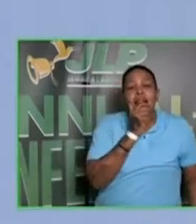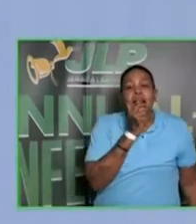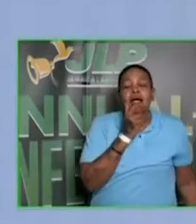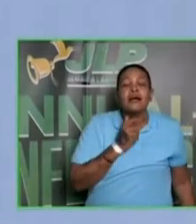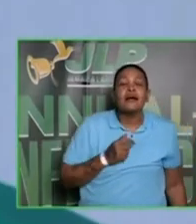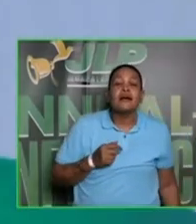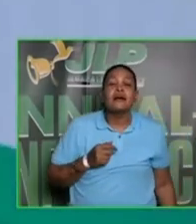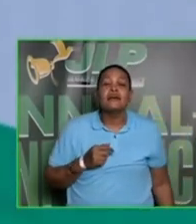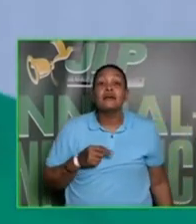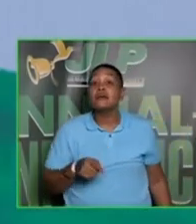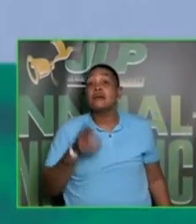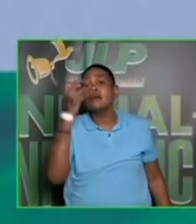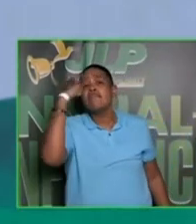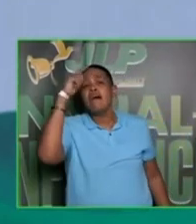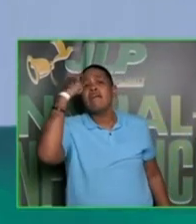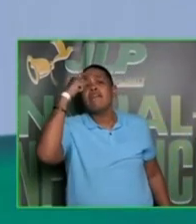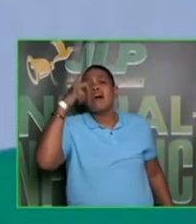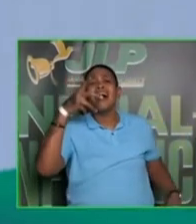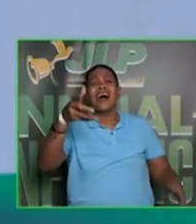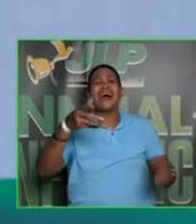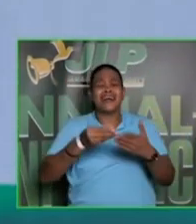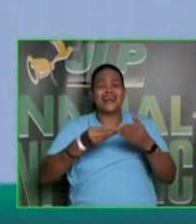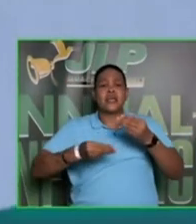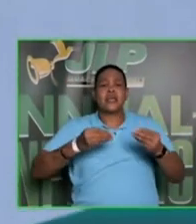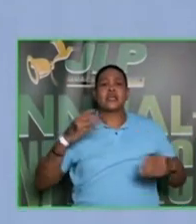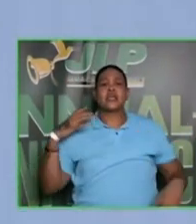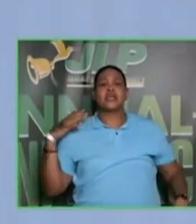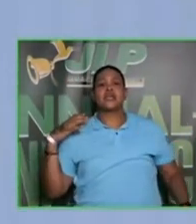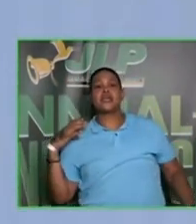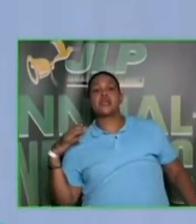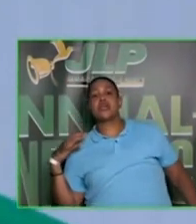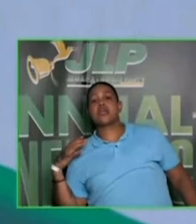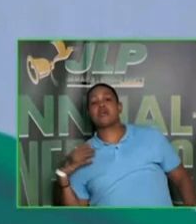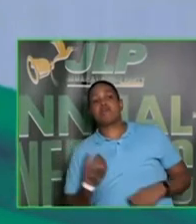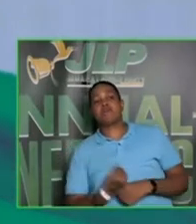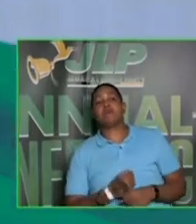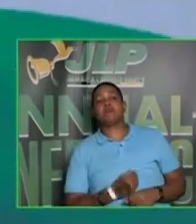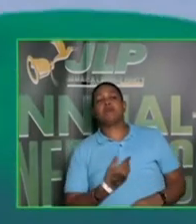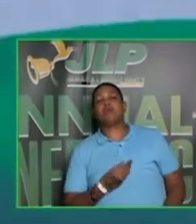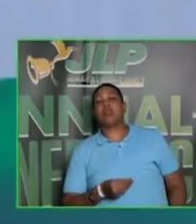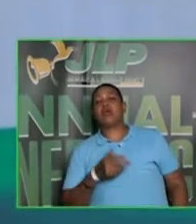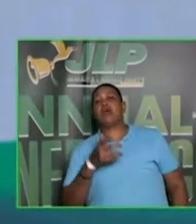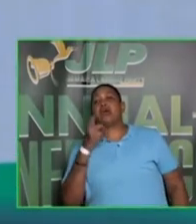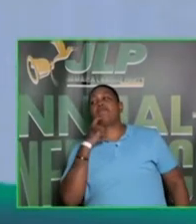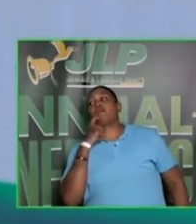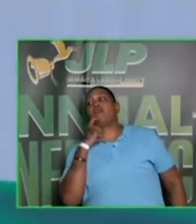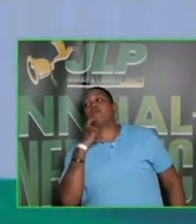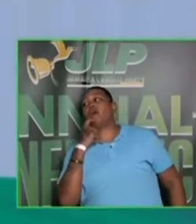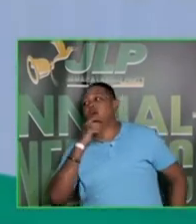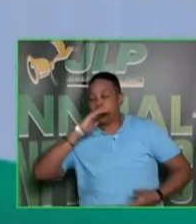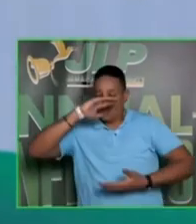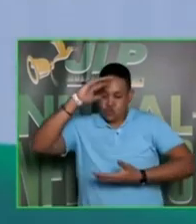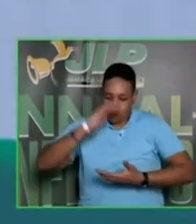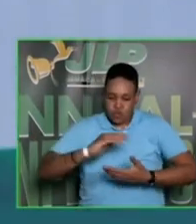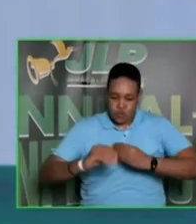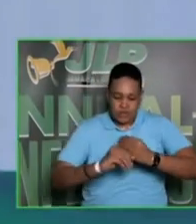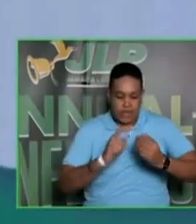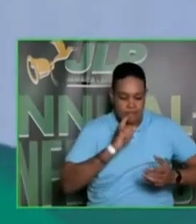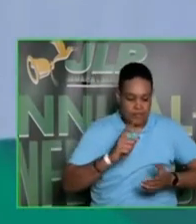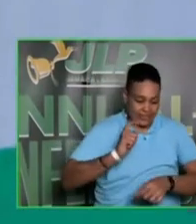This is designed to ease the economic burden on the craft vendors and give them a head start in the winter tourist